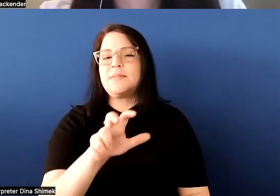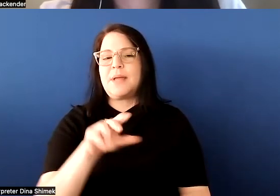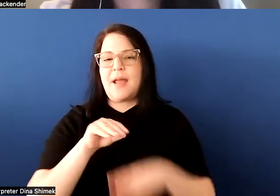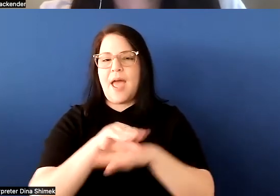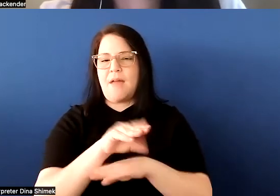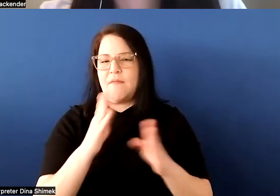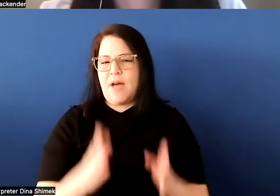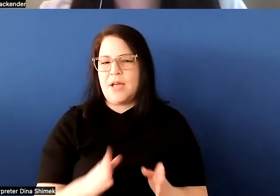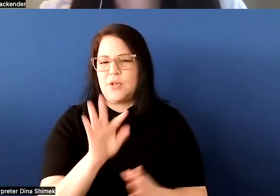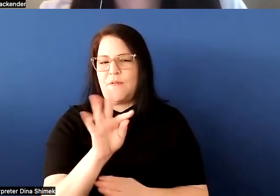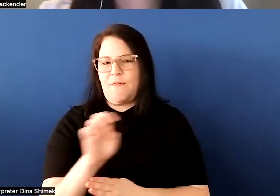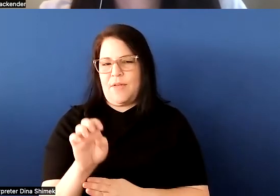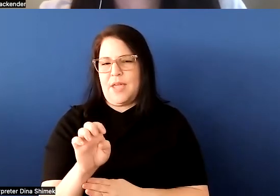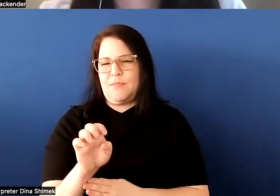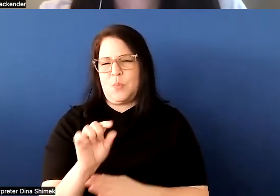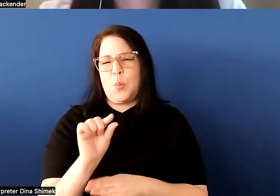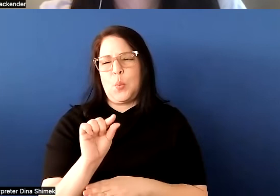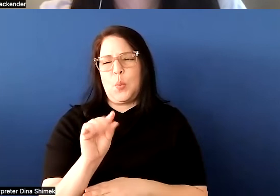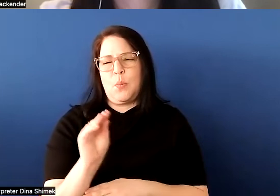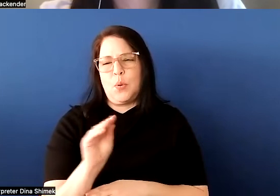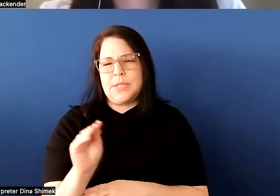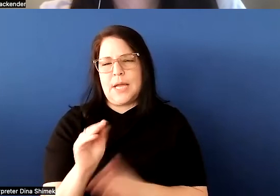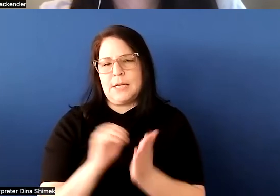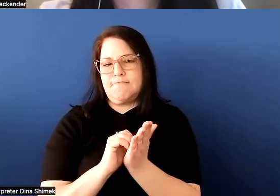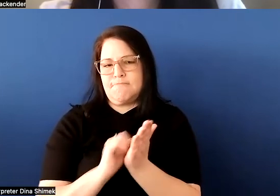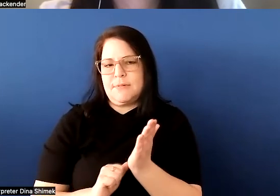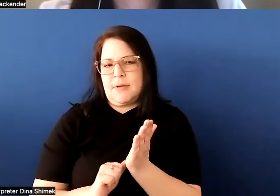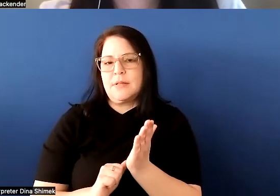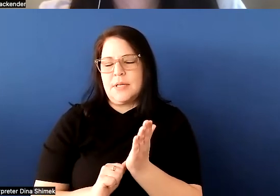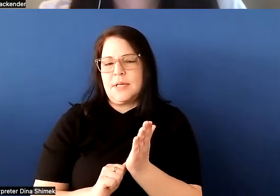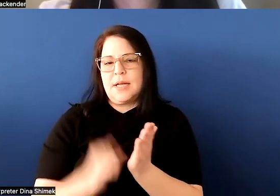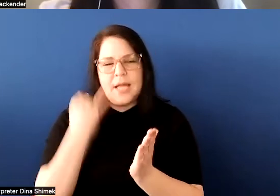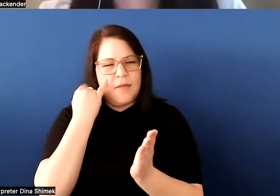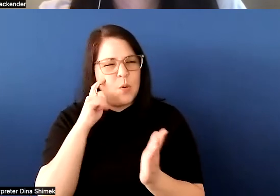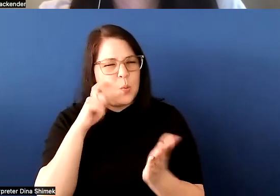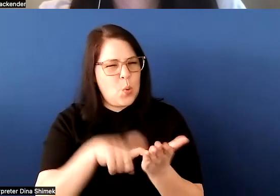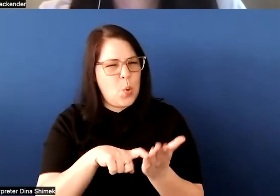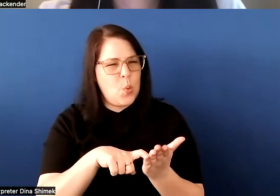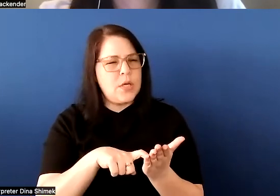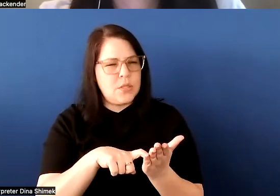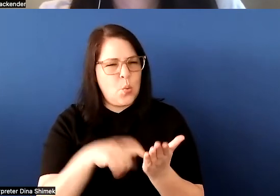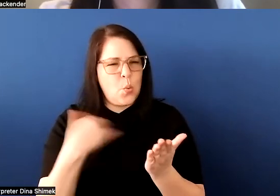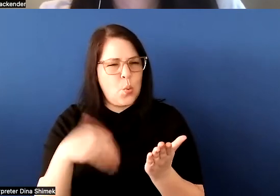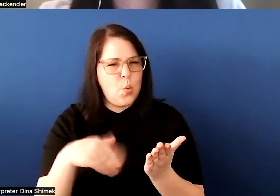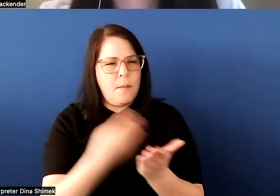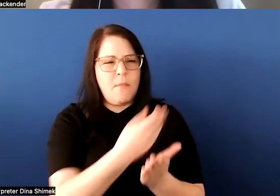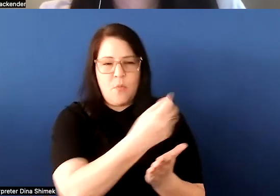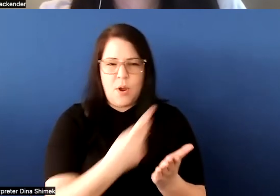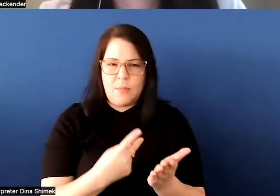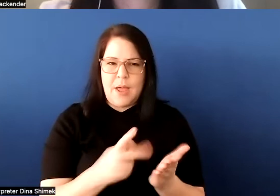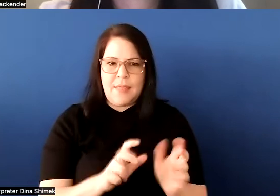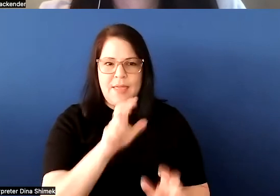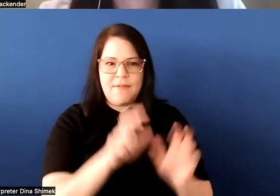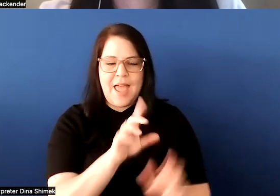fees. And that's a small percentage that's taking out. And so when you see the returns on your investments or